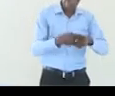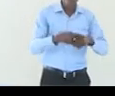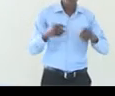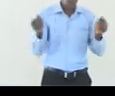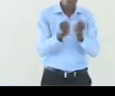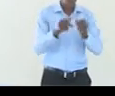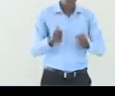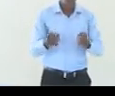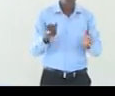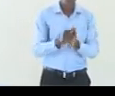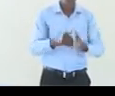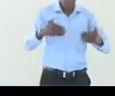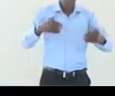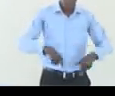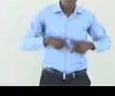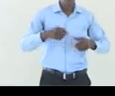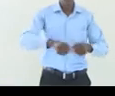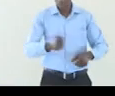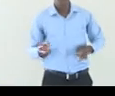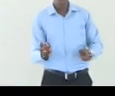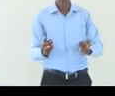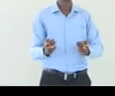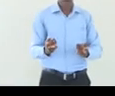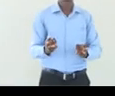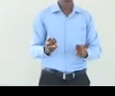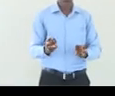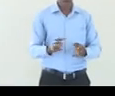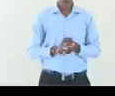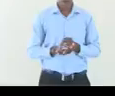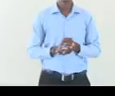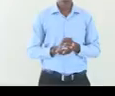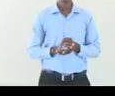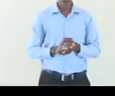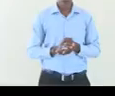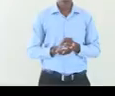who live along these parameters. Do you understand?